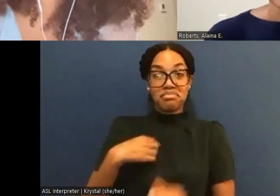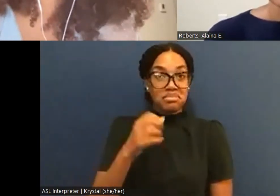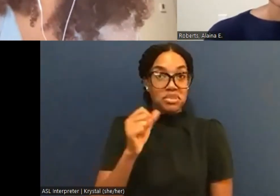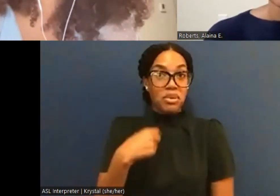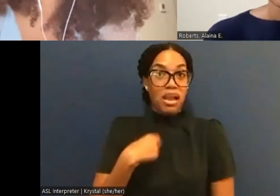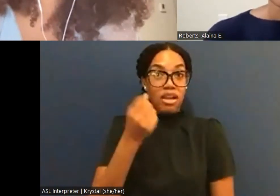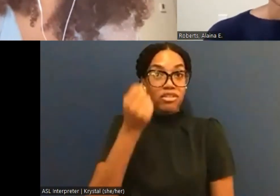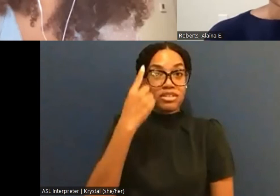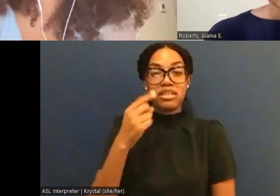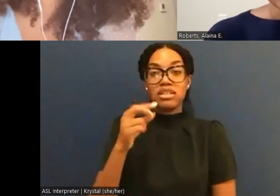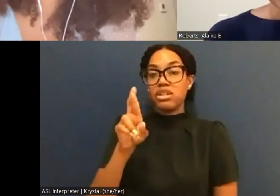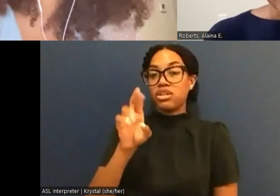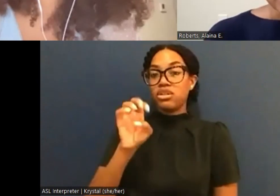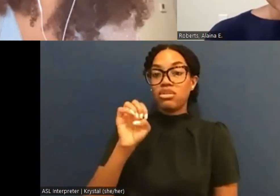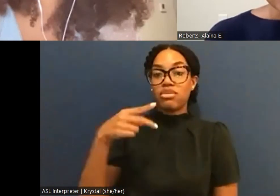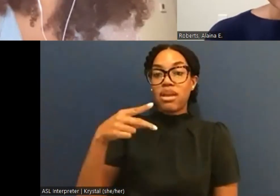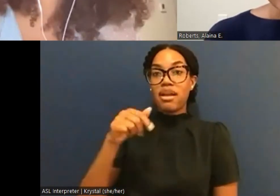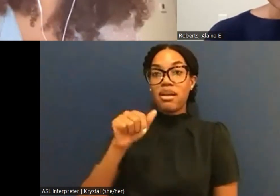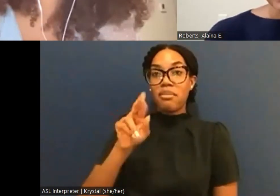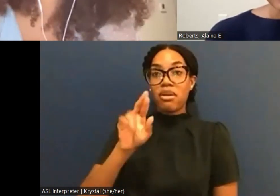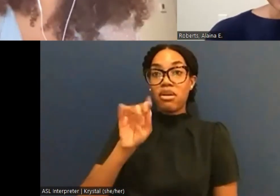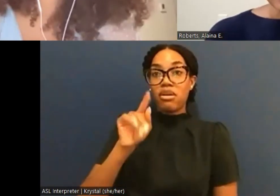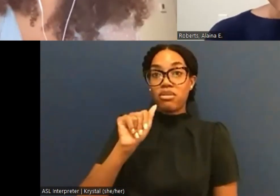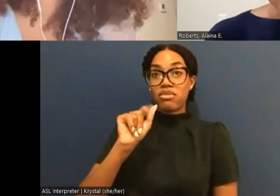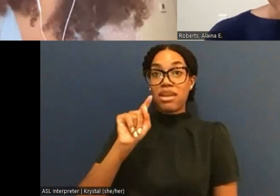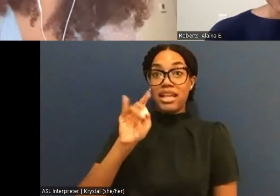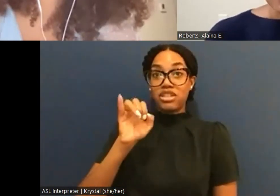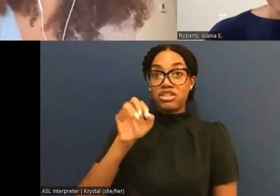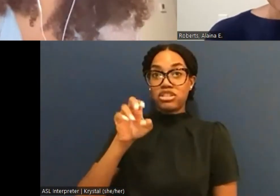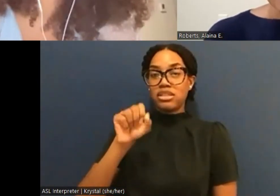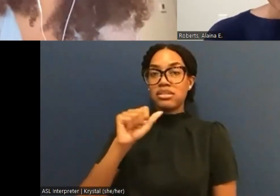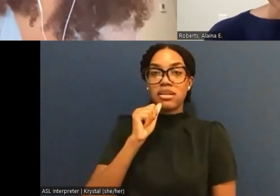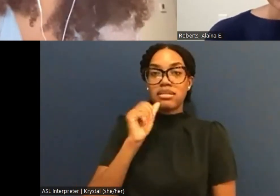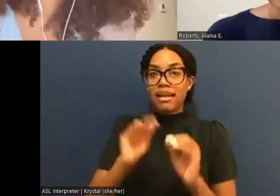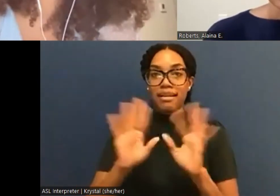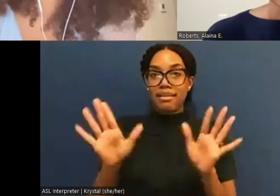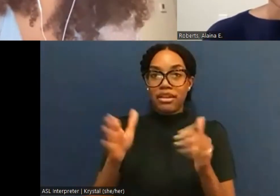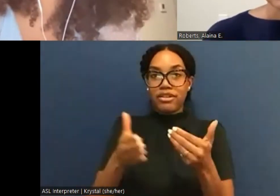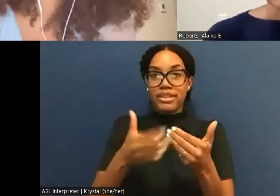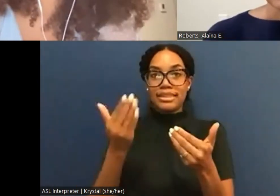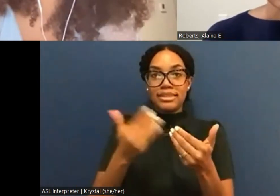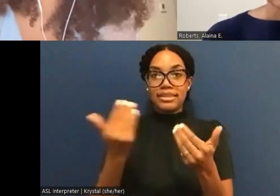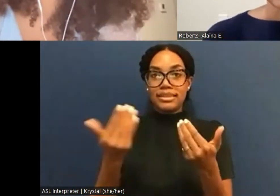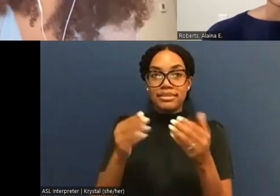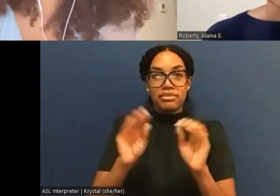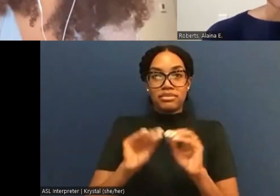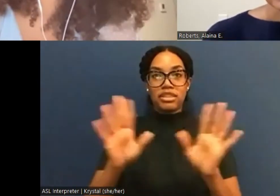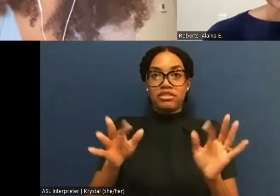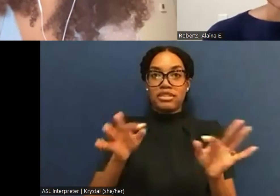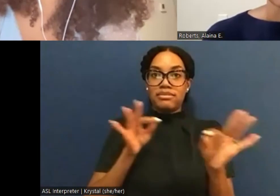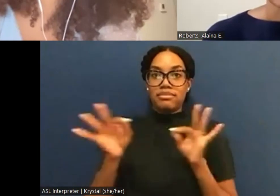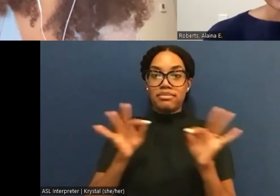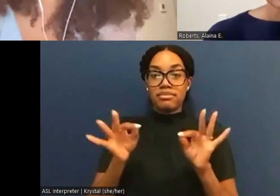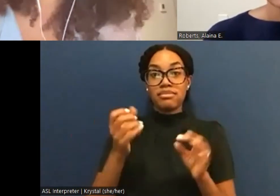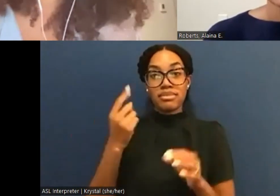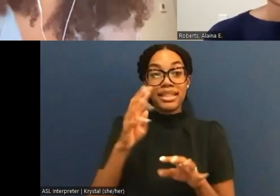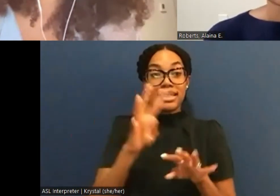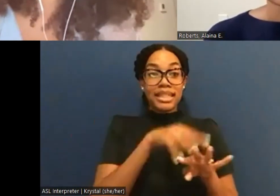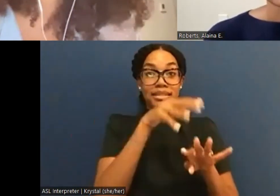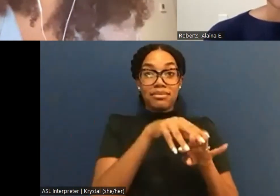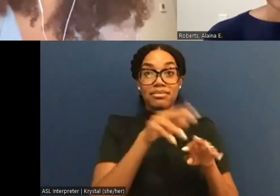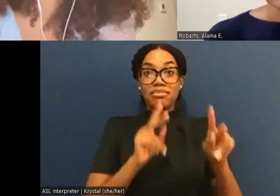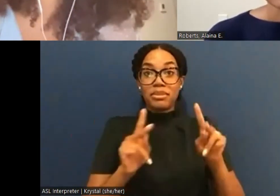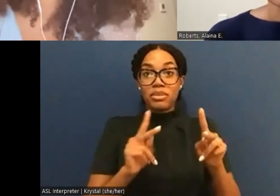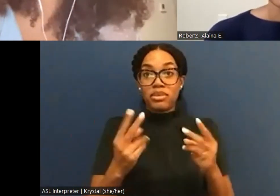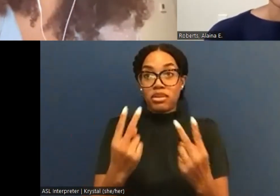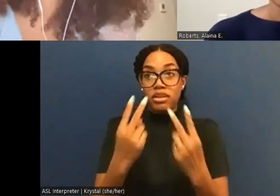I've said, are not clear cut. It doesn't mean that Native nations treat people like my family any differently or think any